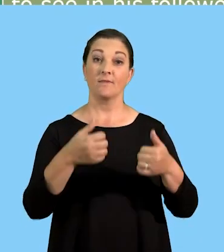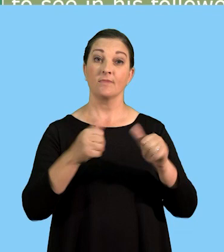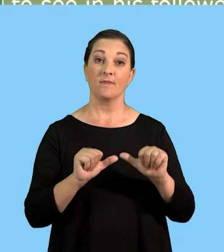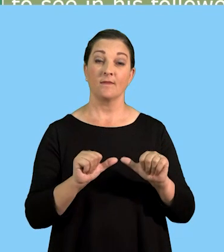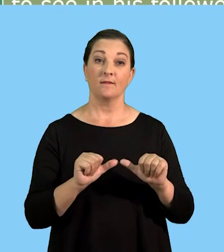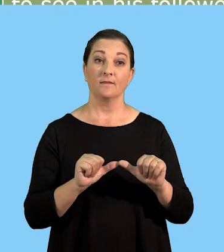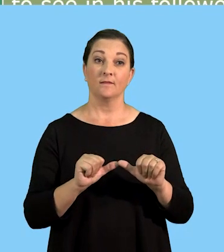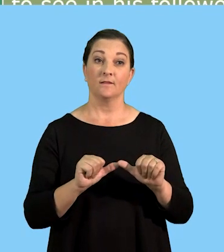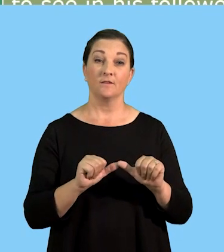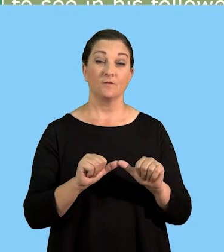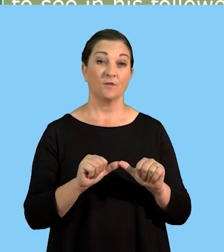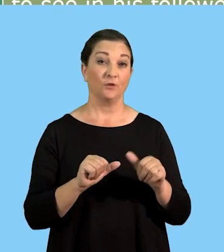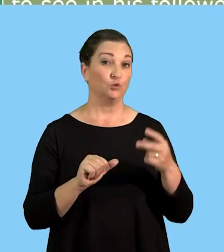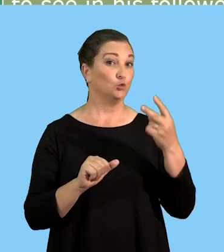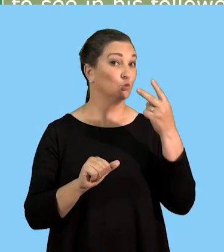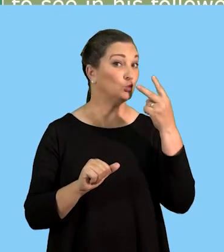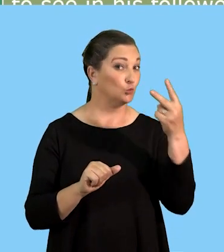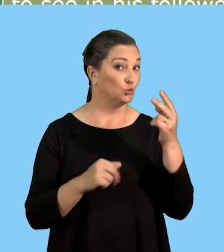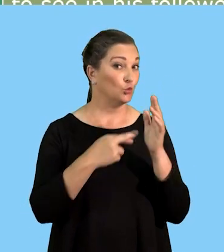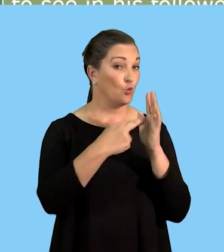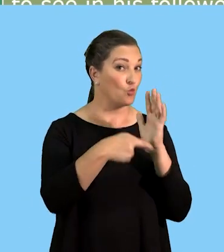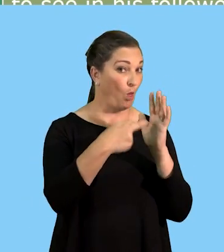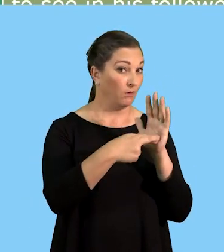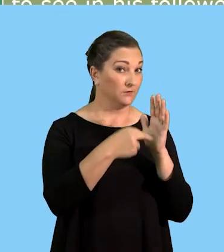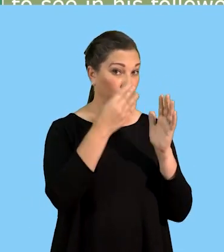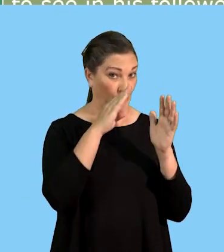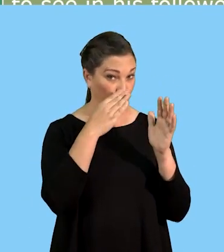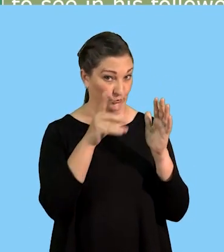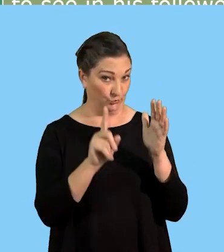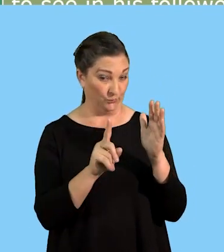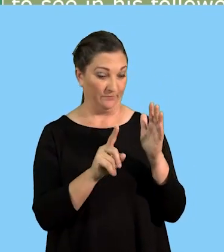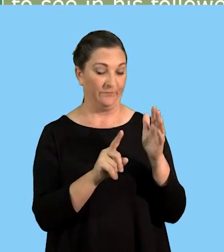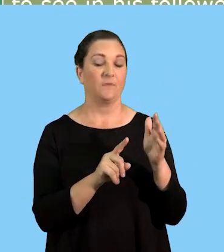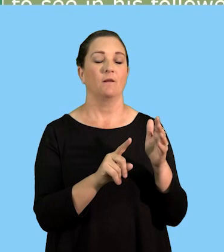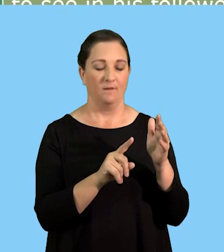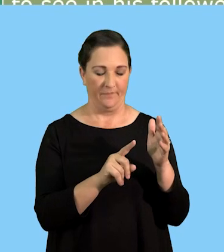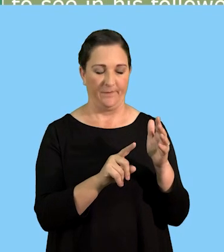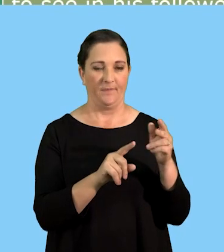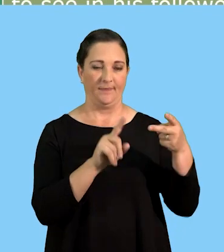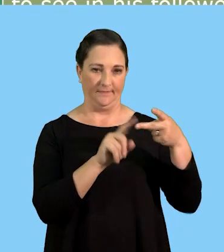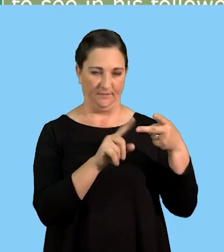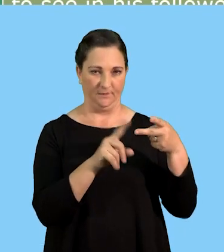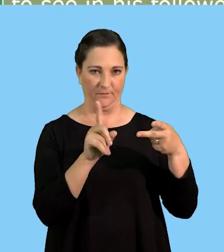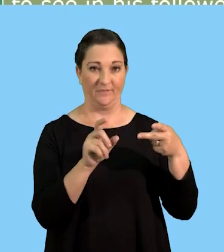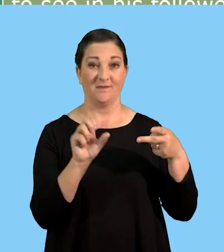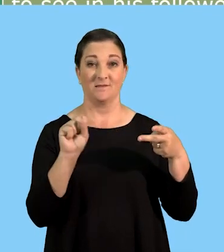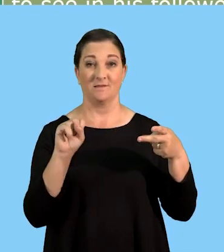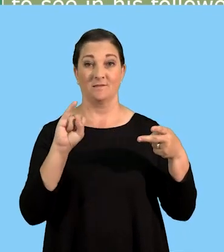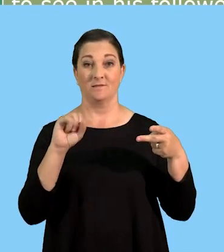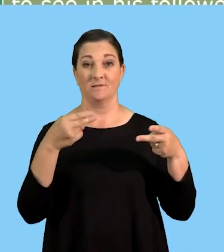Then another one we quote, because remember the question is looking for two roles of personal attitude, is that Sihle